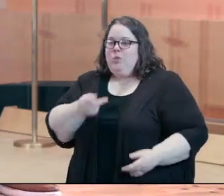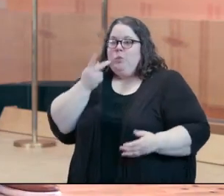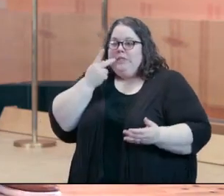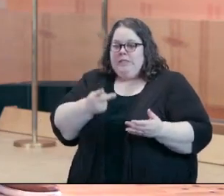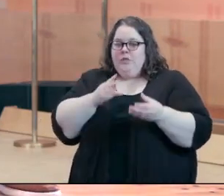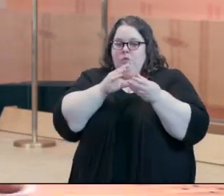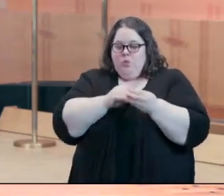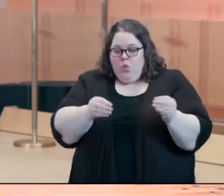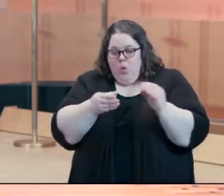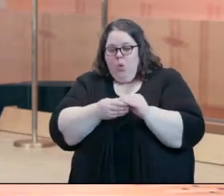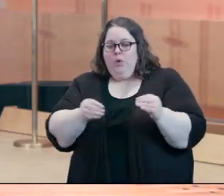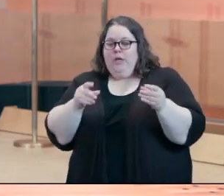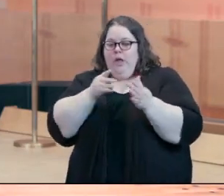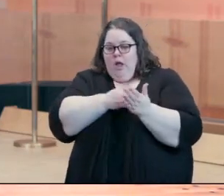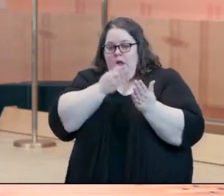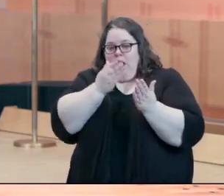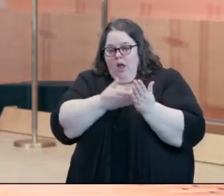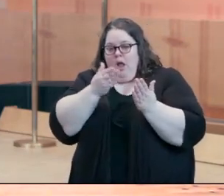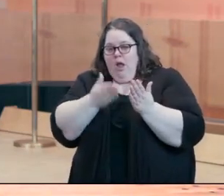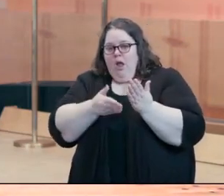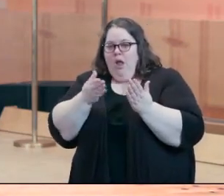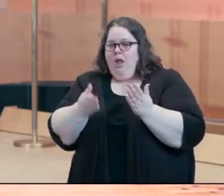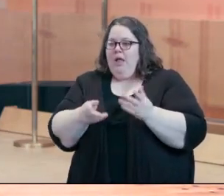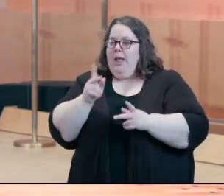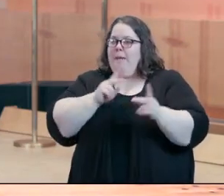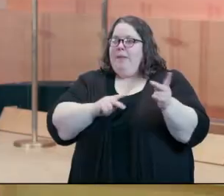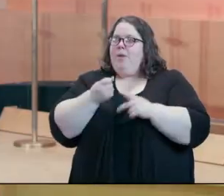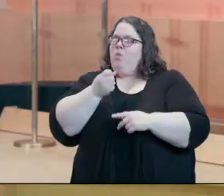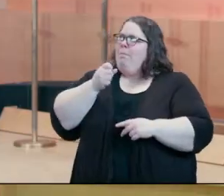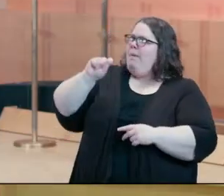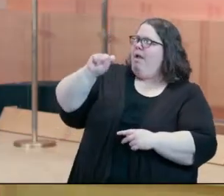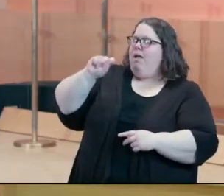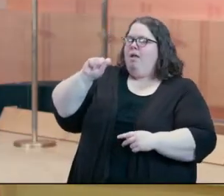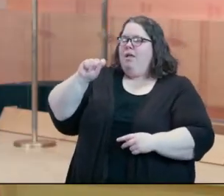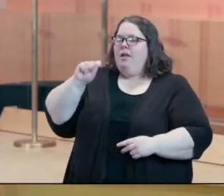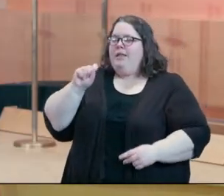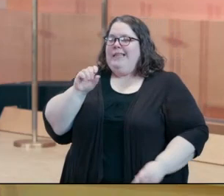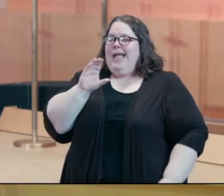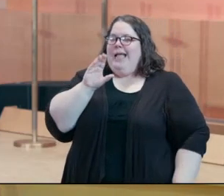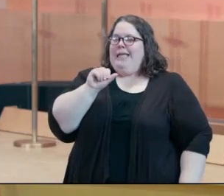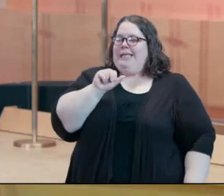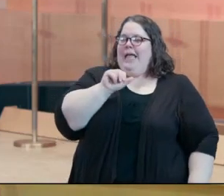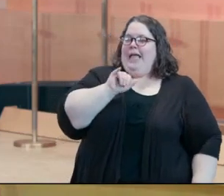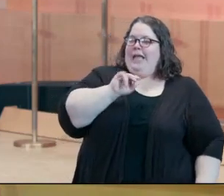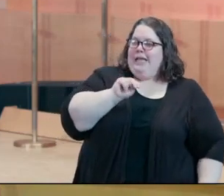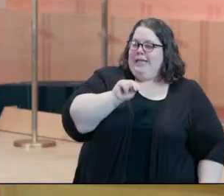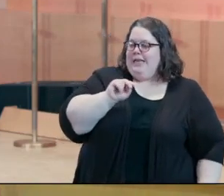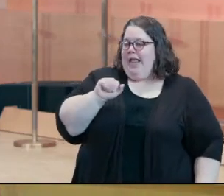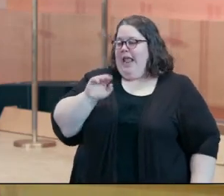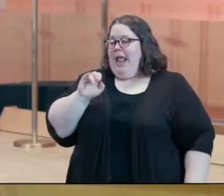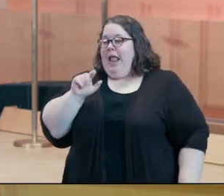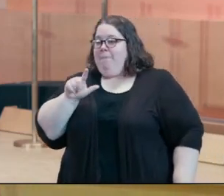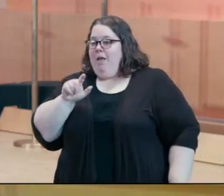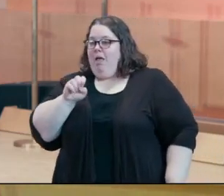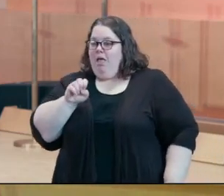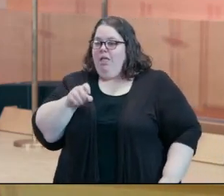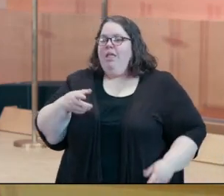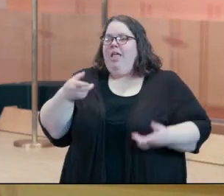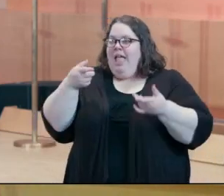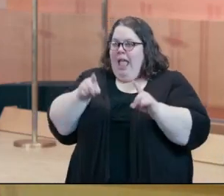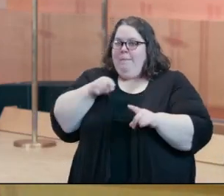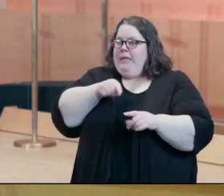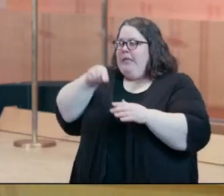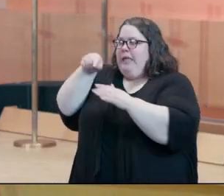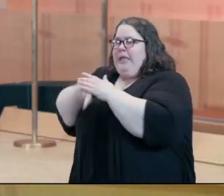of rebellion. Rebellion in Cain and Abel, as Cain rebels against God's value of life and murders his brother.